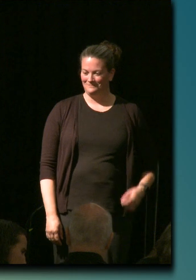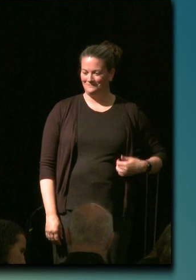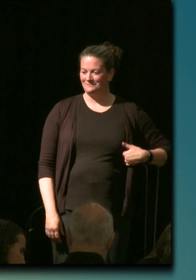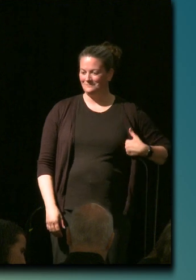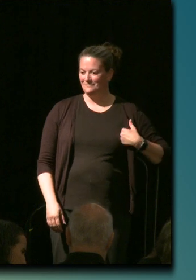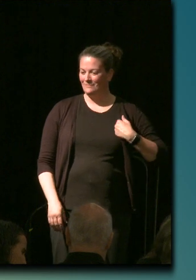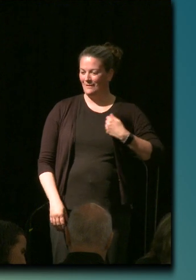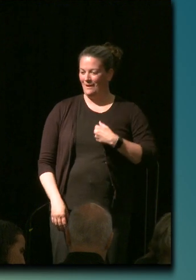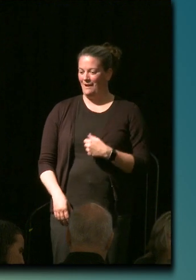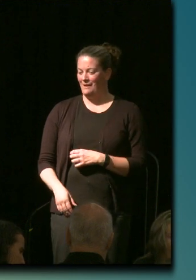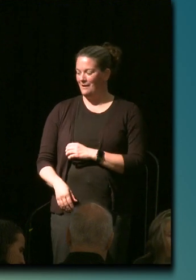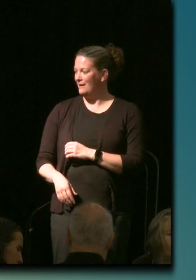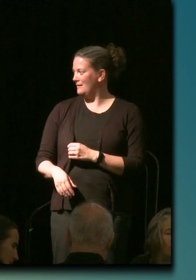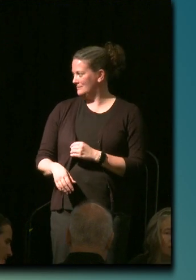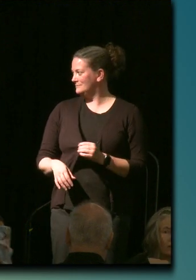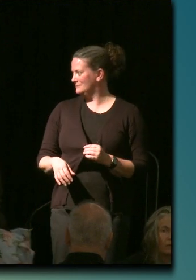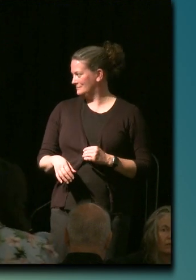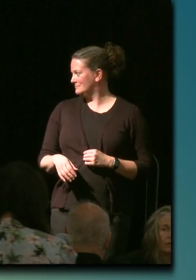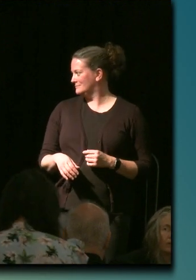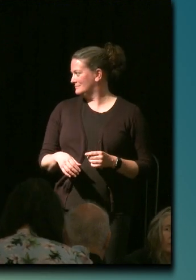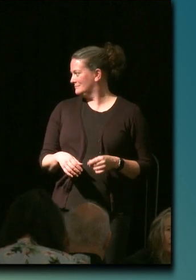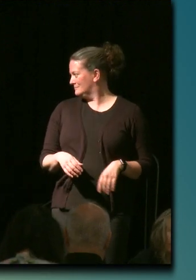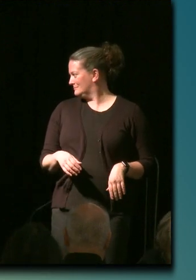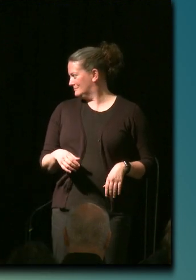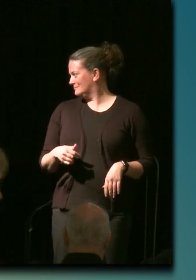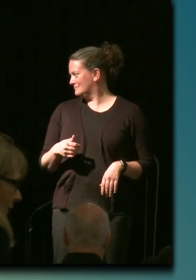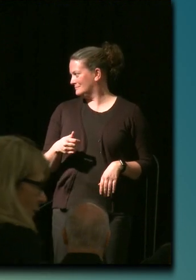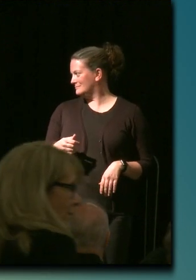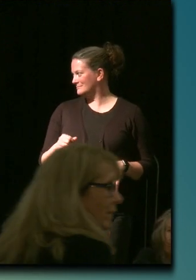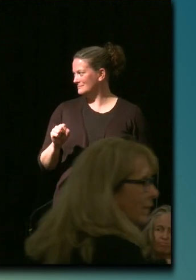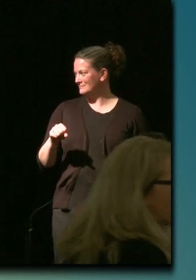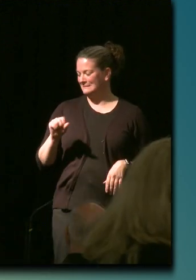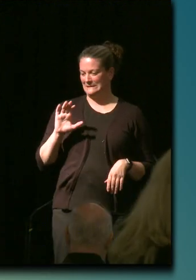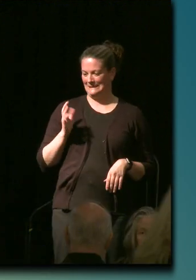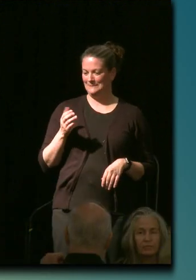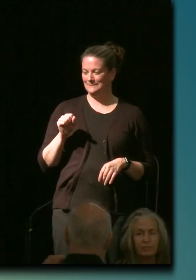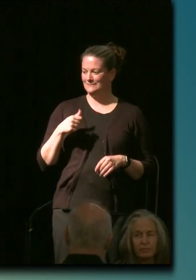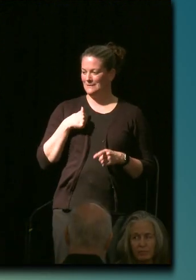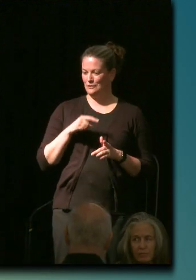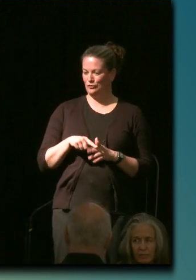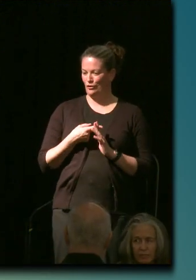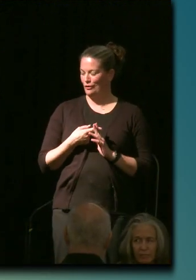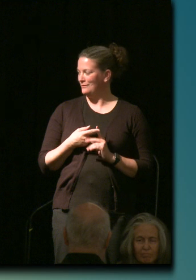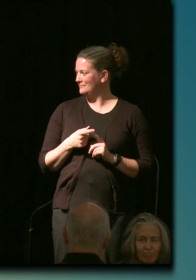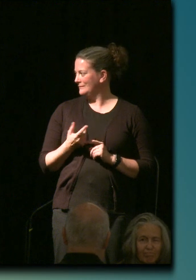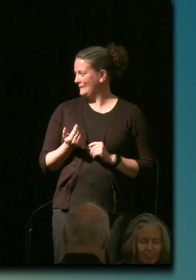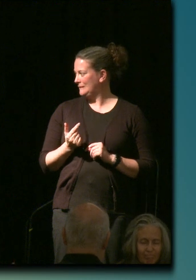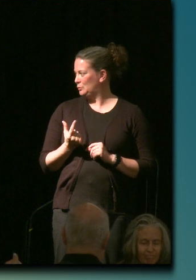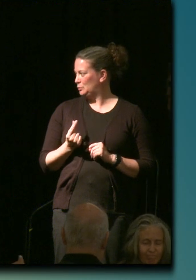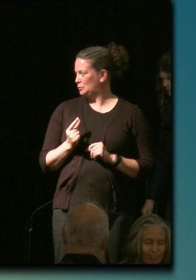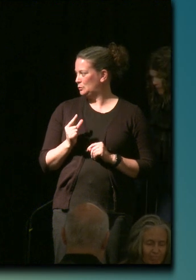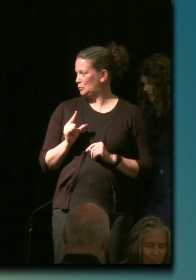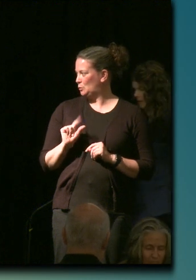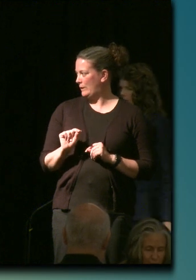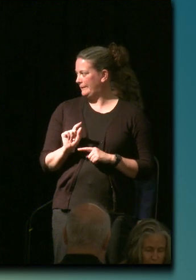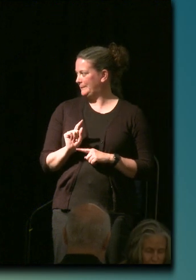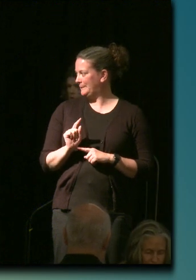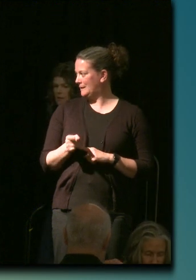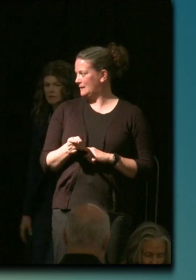We're just gonna go with it. Okay, no problem. Turn that on. Thank you.